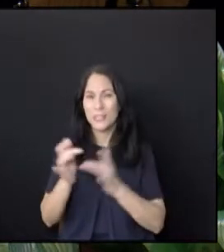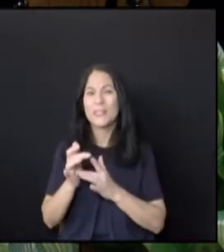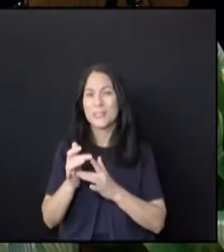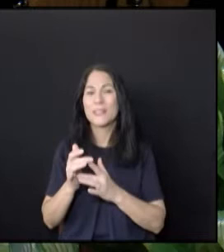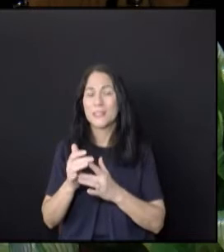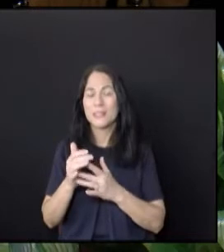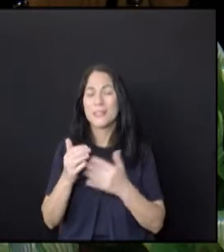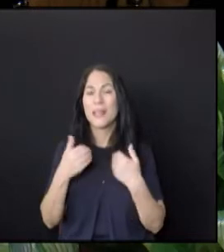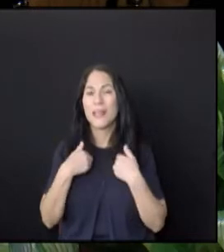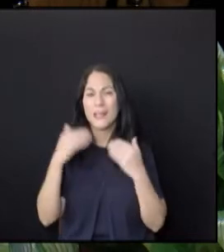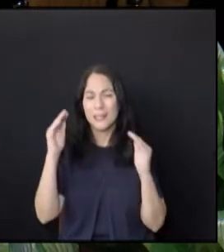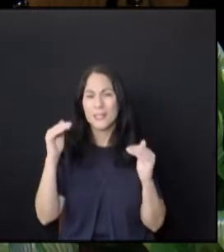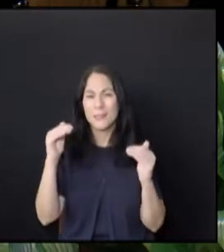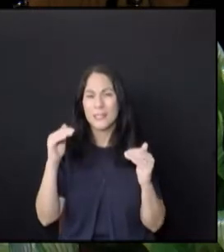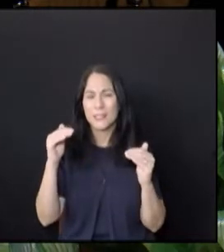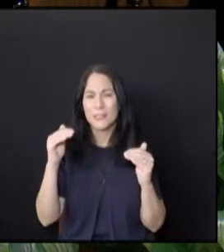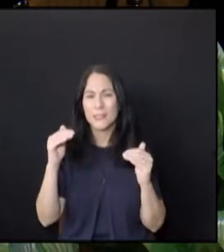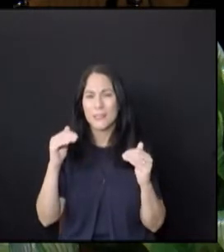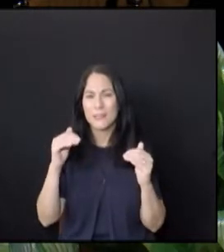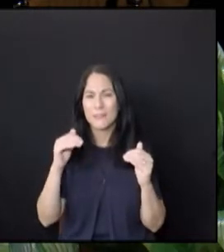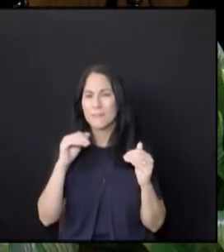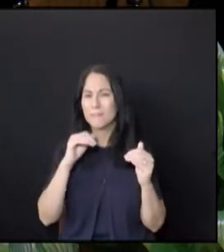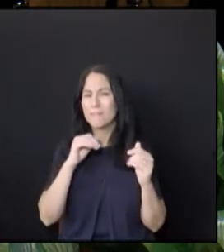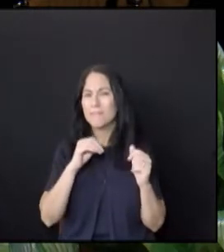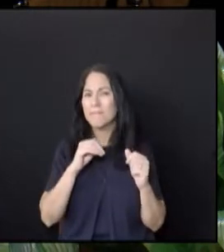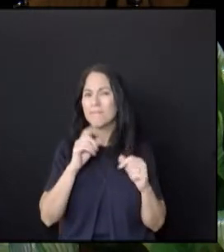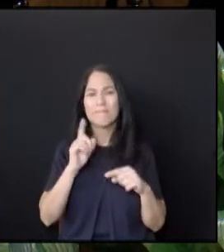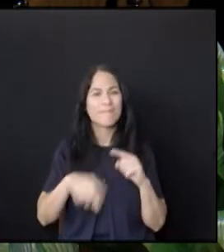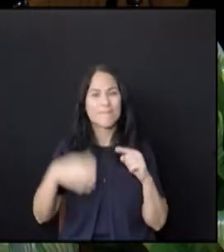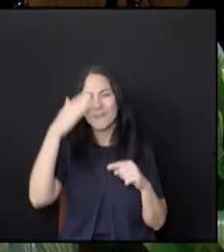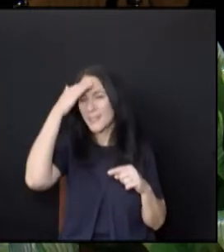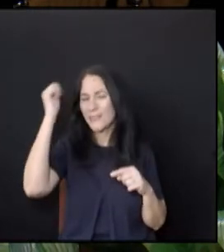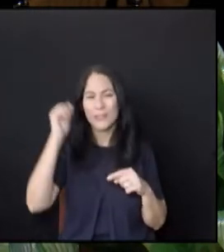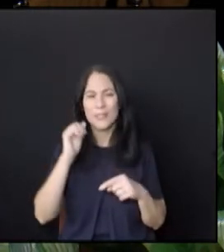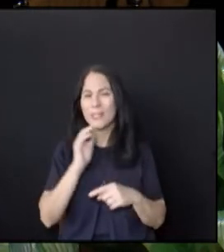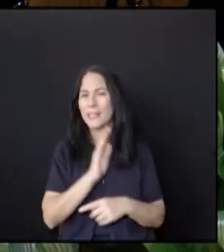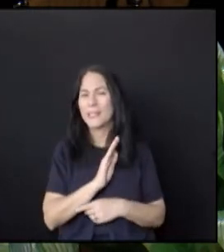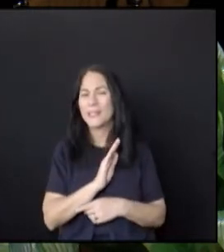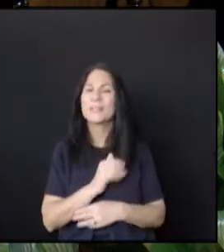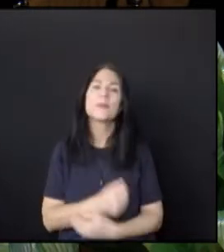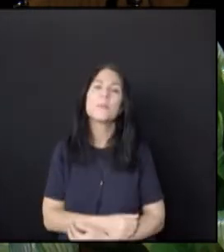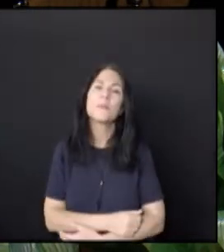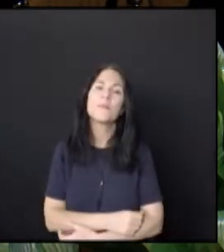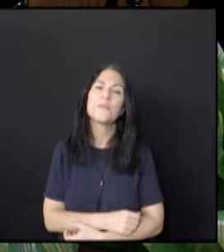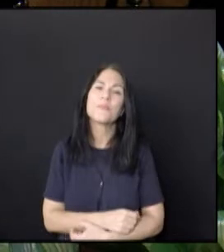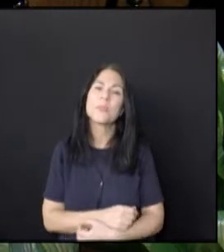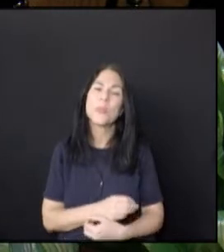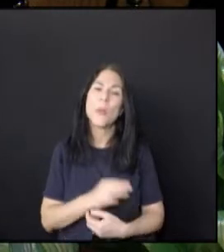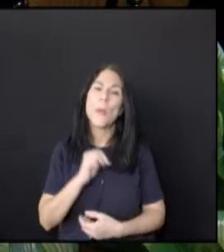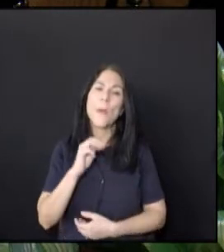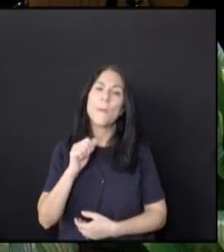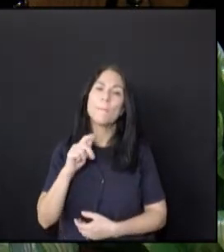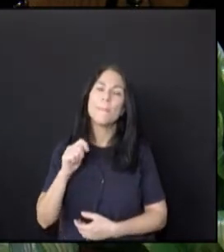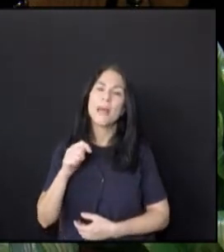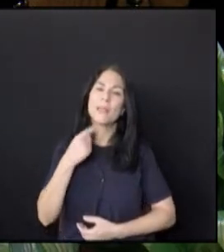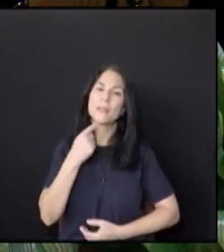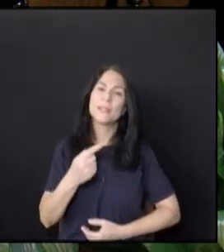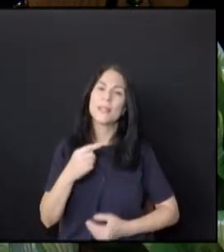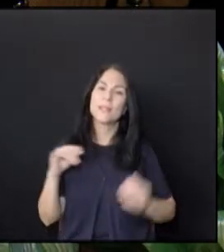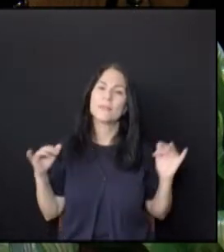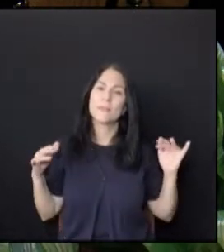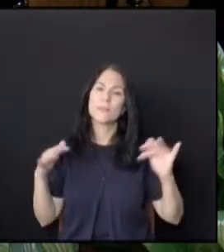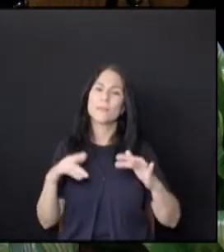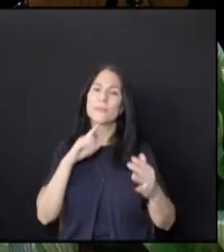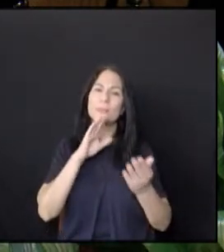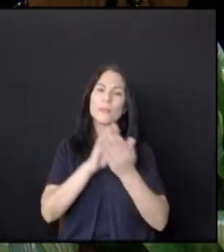can't forget his expectations. While Matthew tells us how the crowds praised and celebrated the coming of this